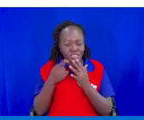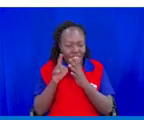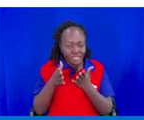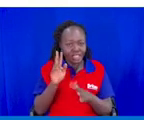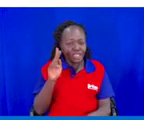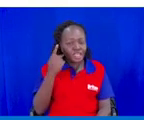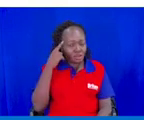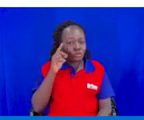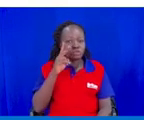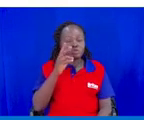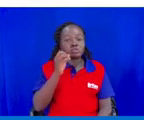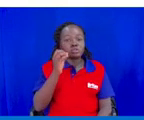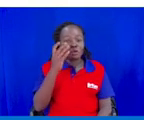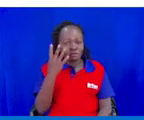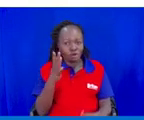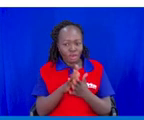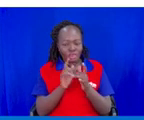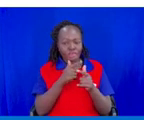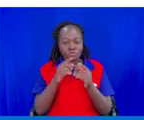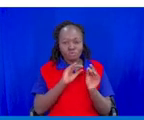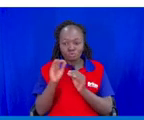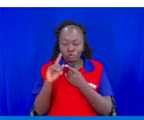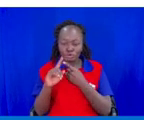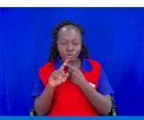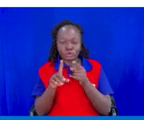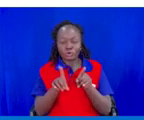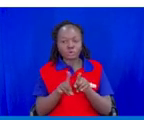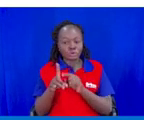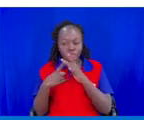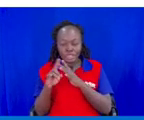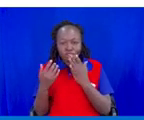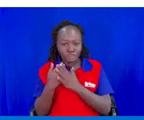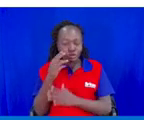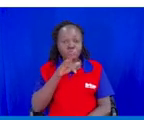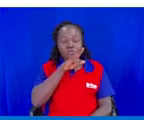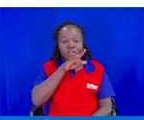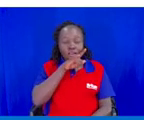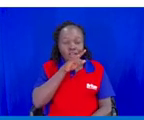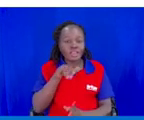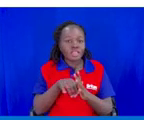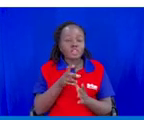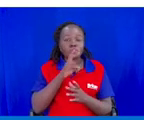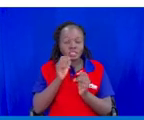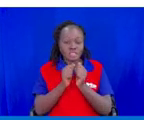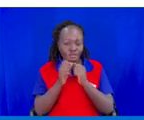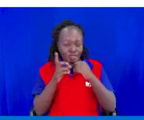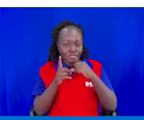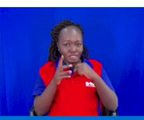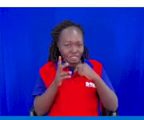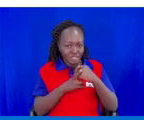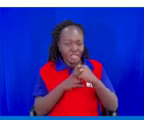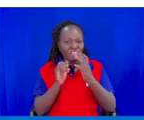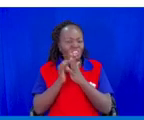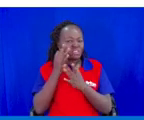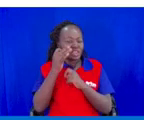2004, we then set up in Uganda in the year 2017 in July, approximately 3 years ago. And